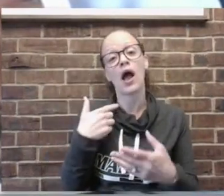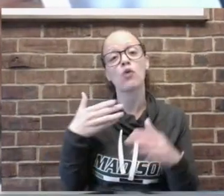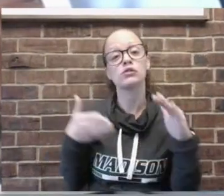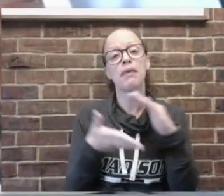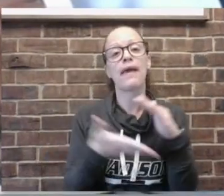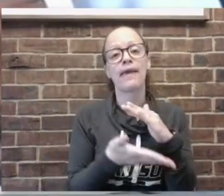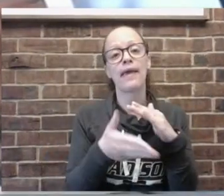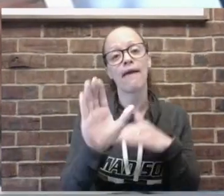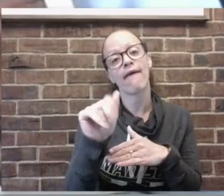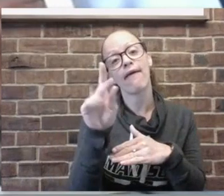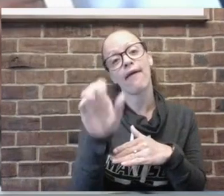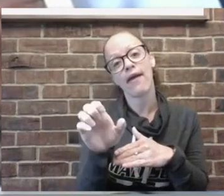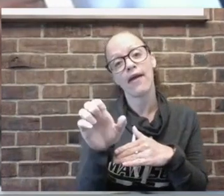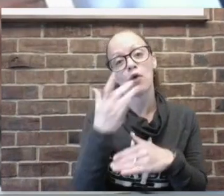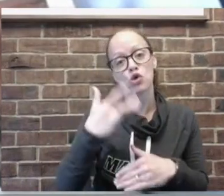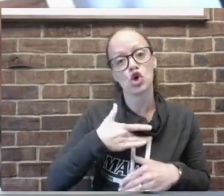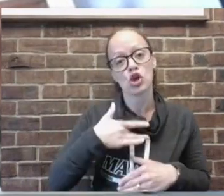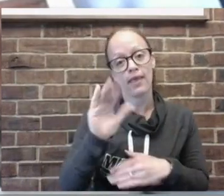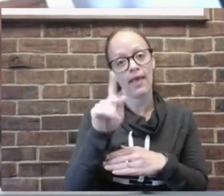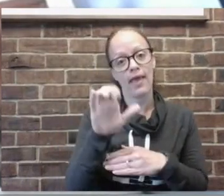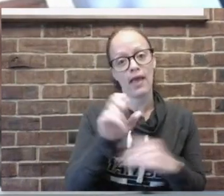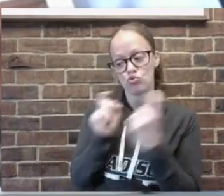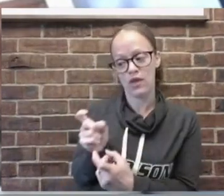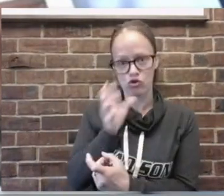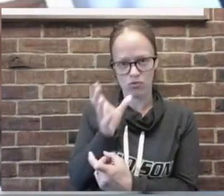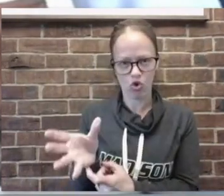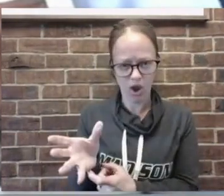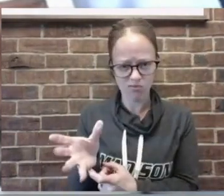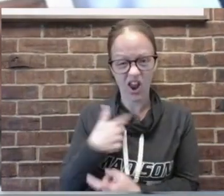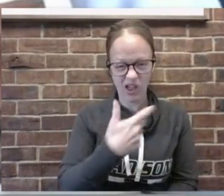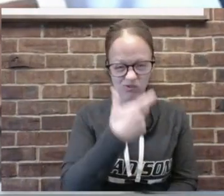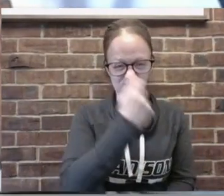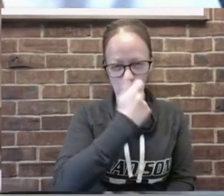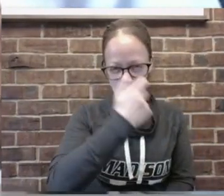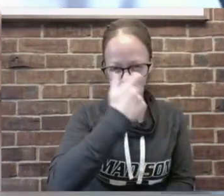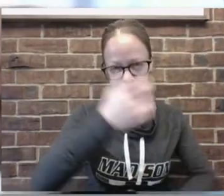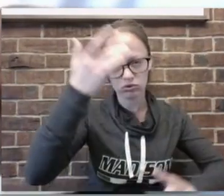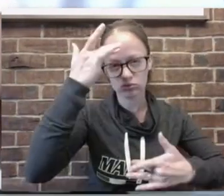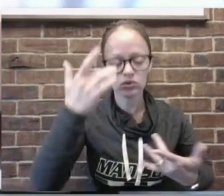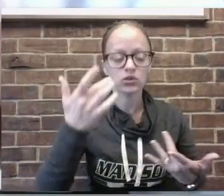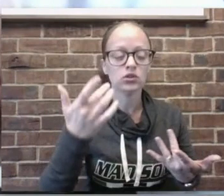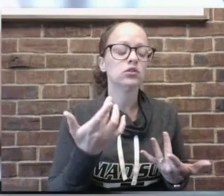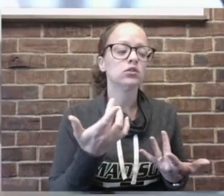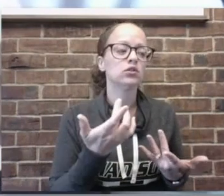my dear sweet old granny I had a terrible sneezing cold I ran out of sugar